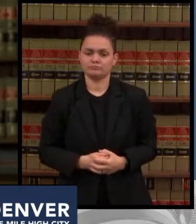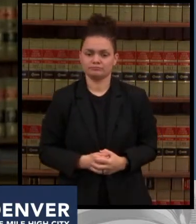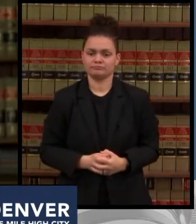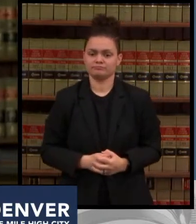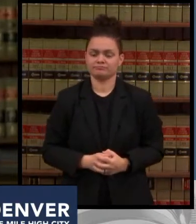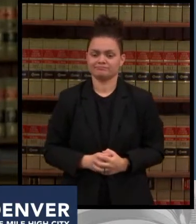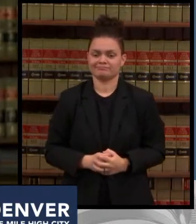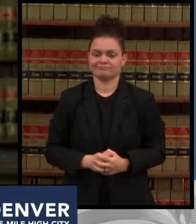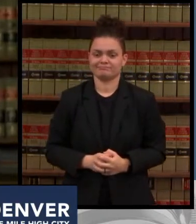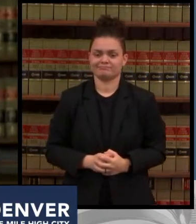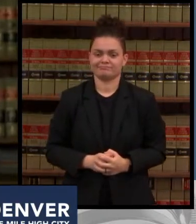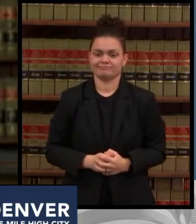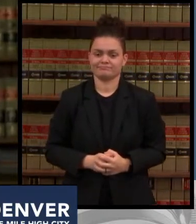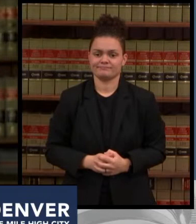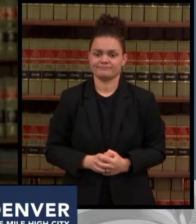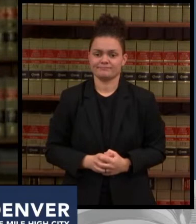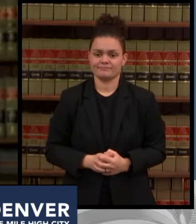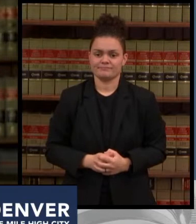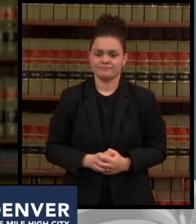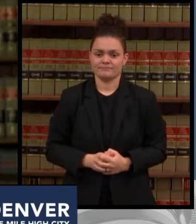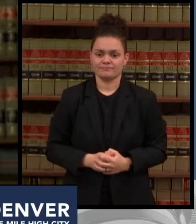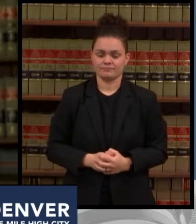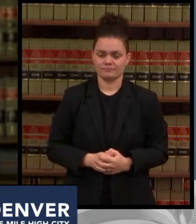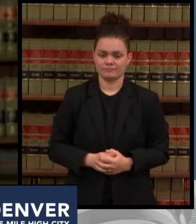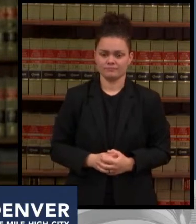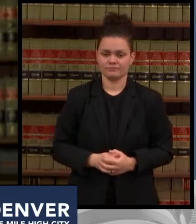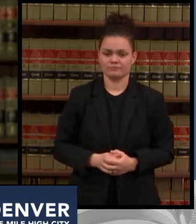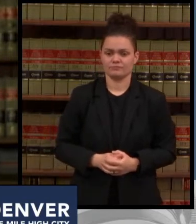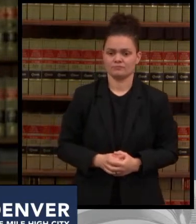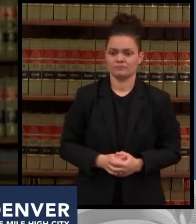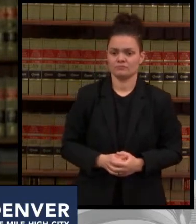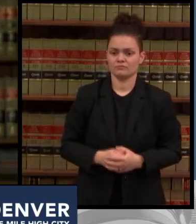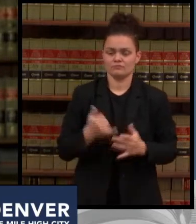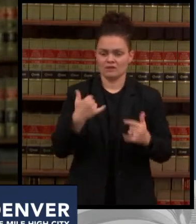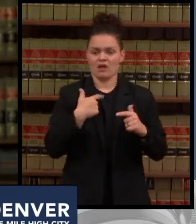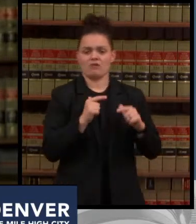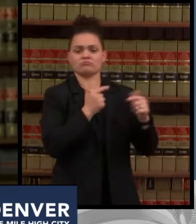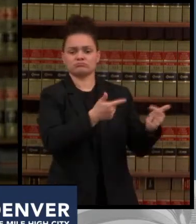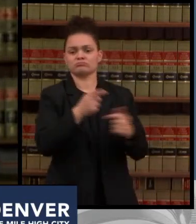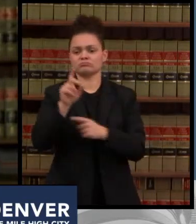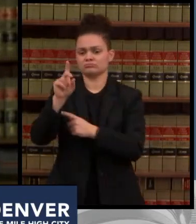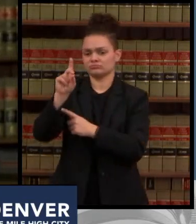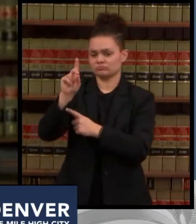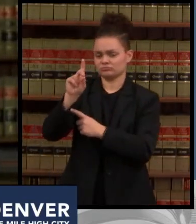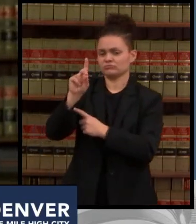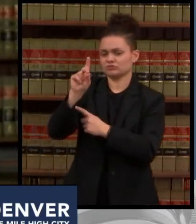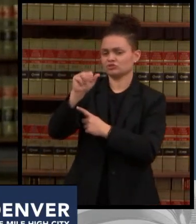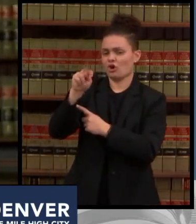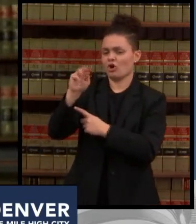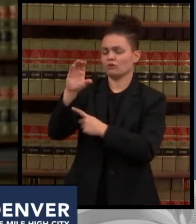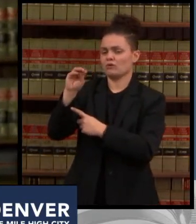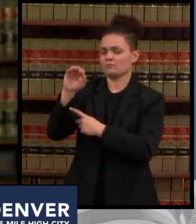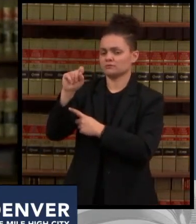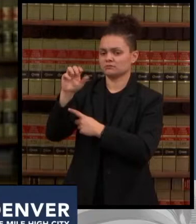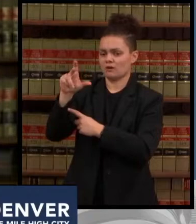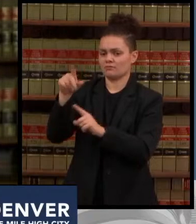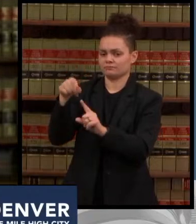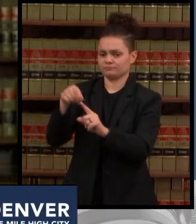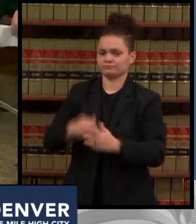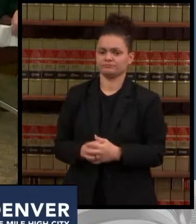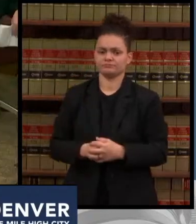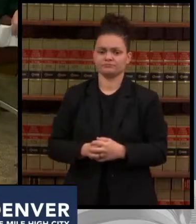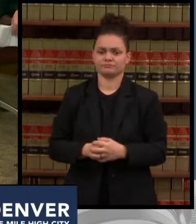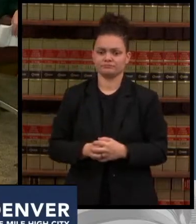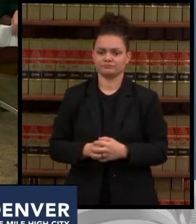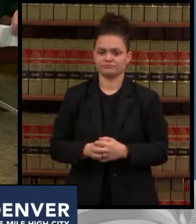And with that, I'm going to turn it over to Dawn Comstock. Dr. Comstock is the director for the Jefferson County Department of Public Health.